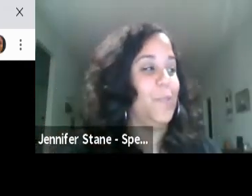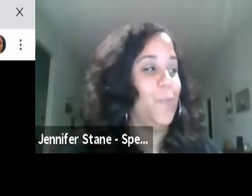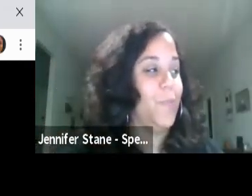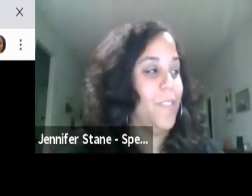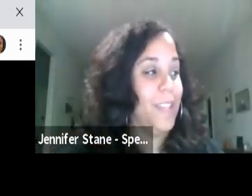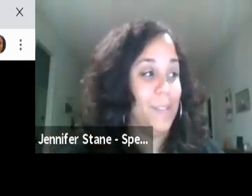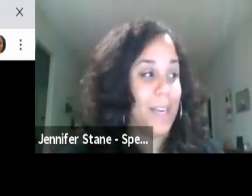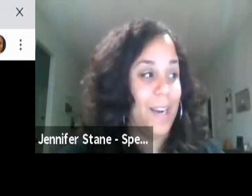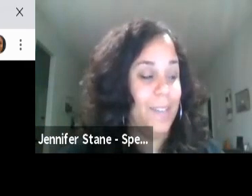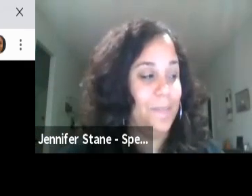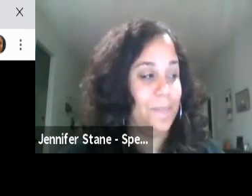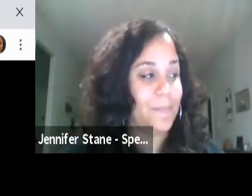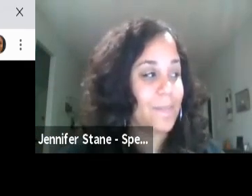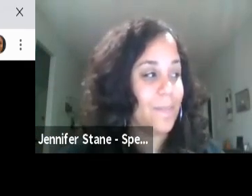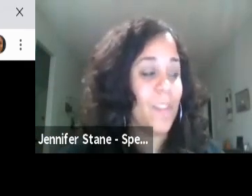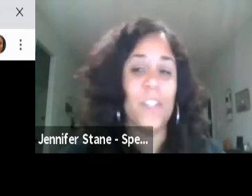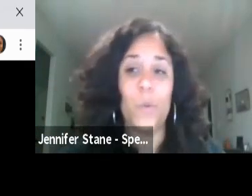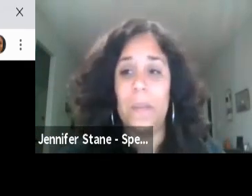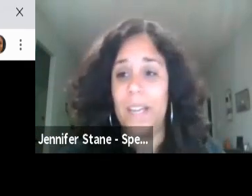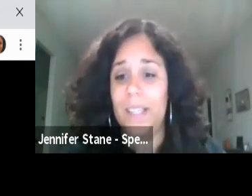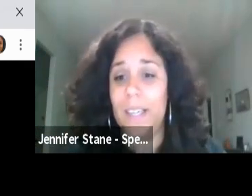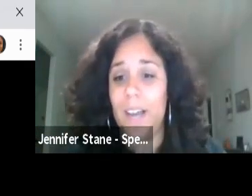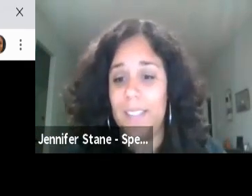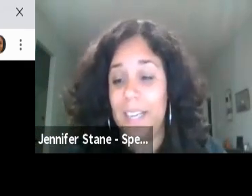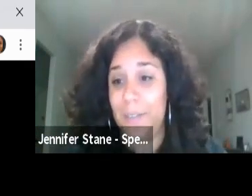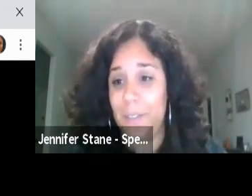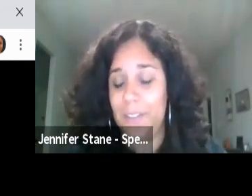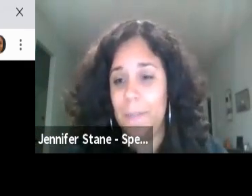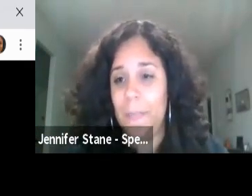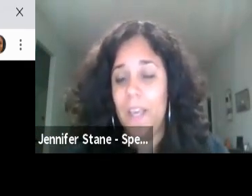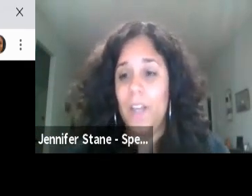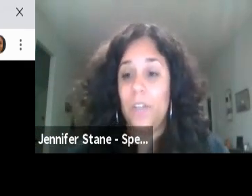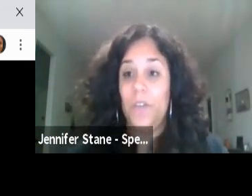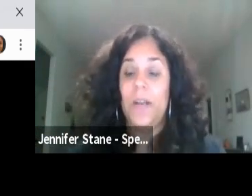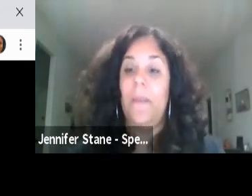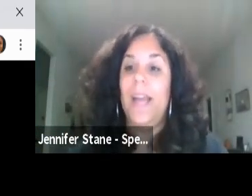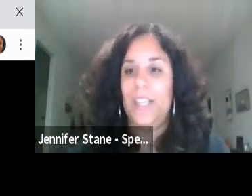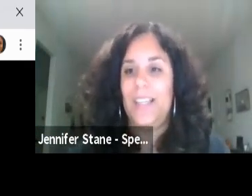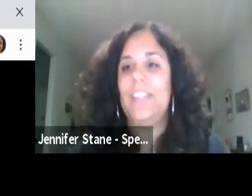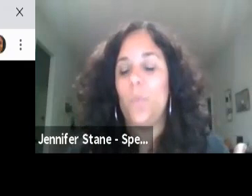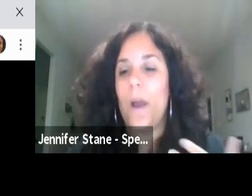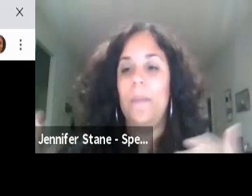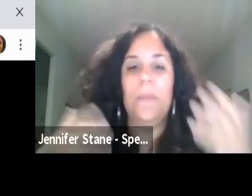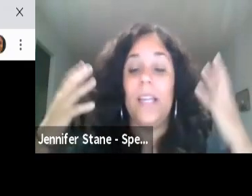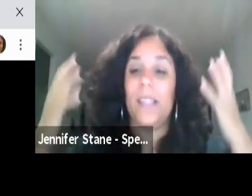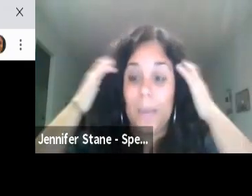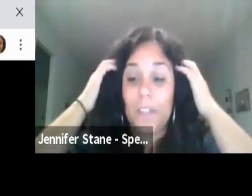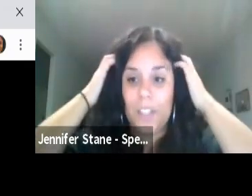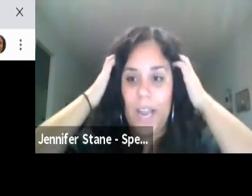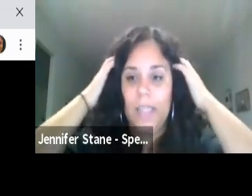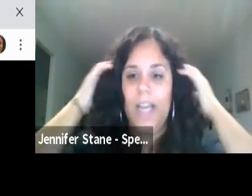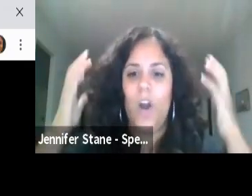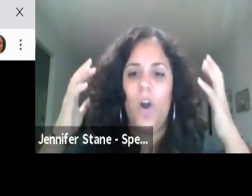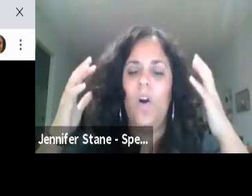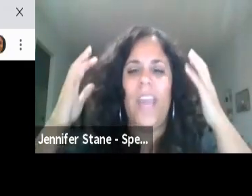That's this right here, these 20-minute constant intervals. If you could imagine, that's why people get the image